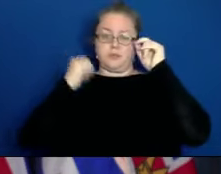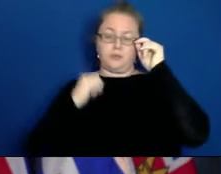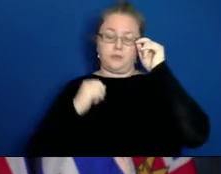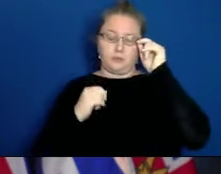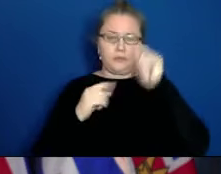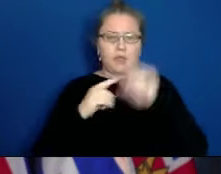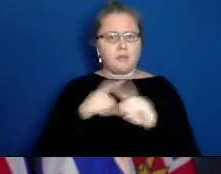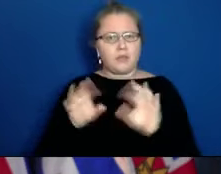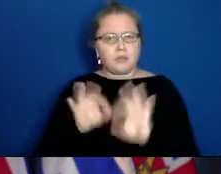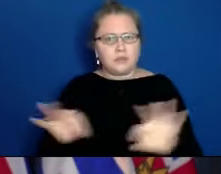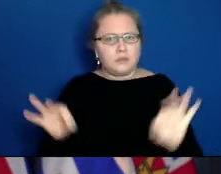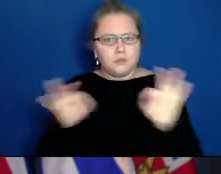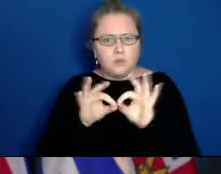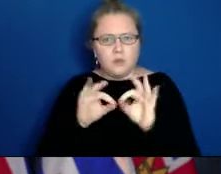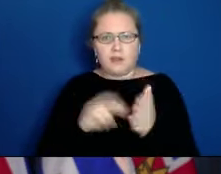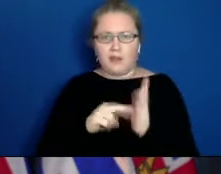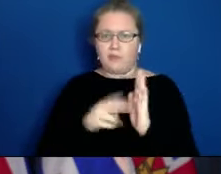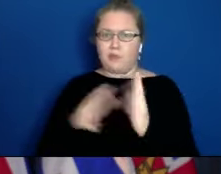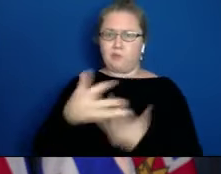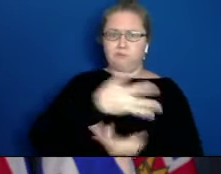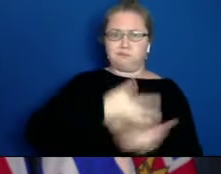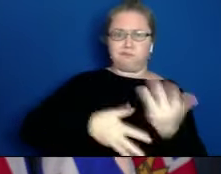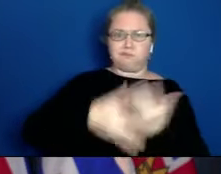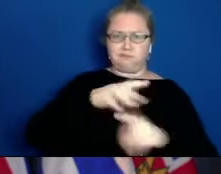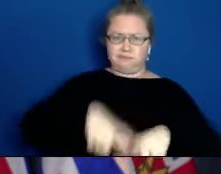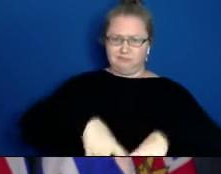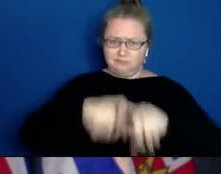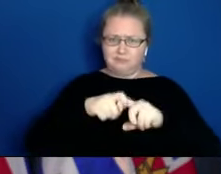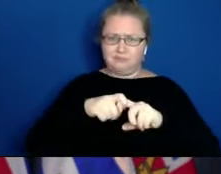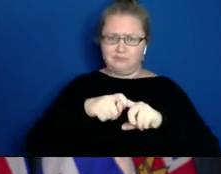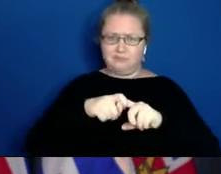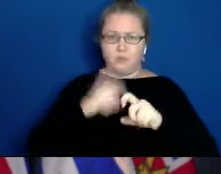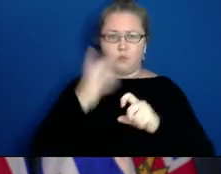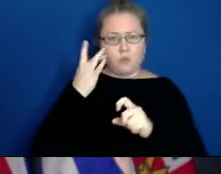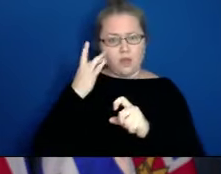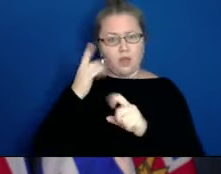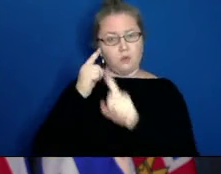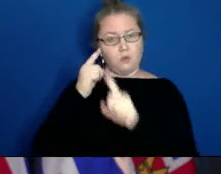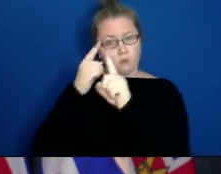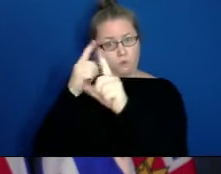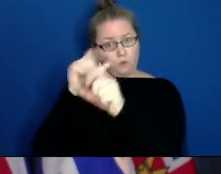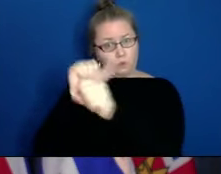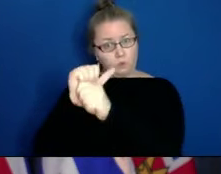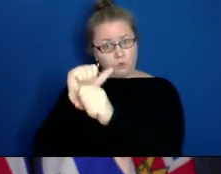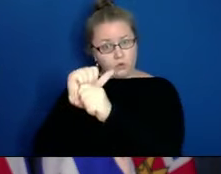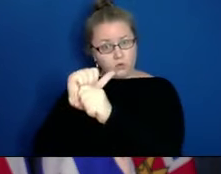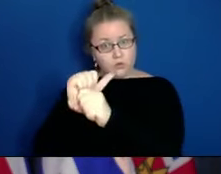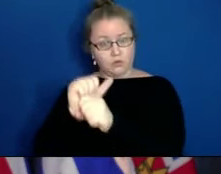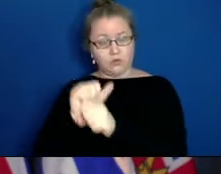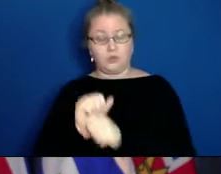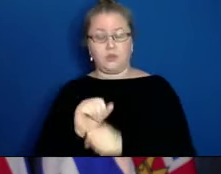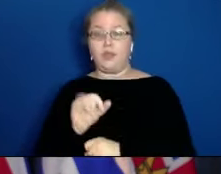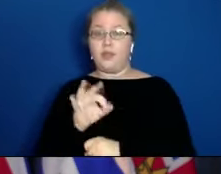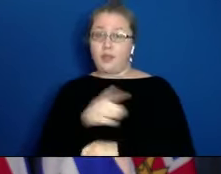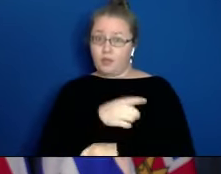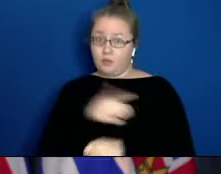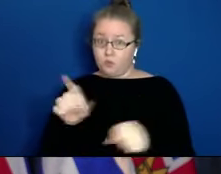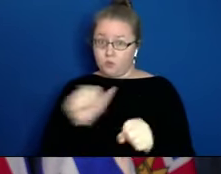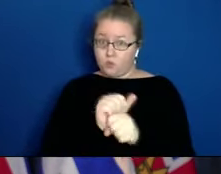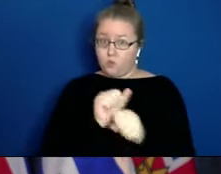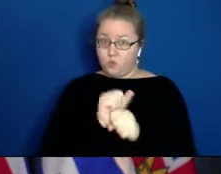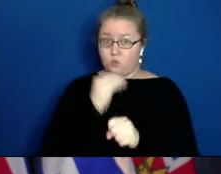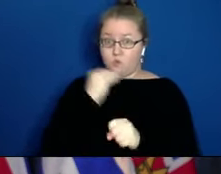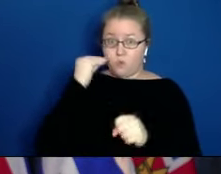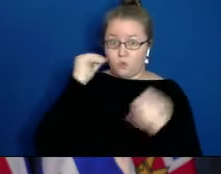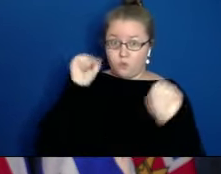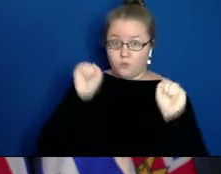possible in office settings can work at home and continue to work at home, and we're increasing our site inspections and that we're canceling. We're saying